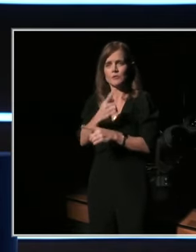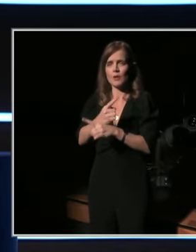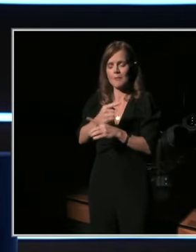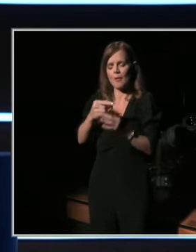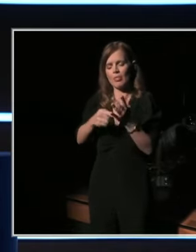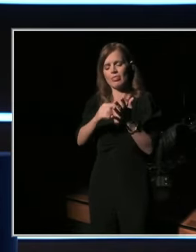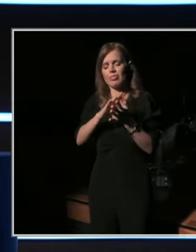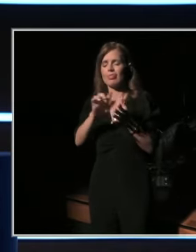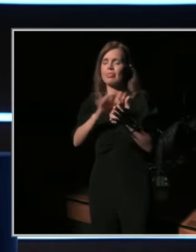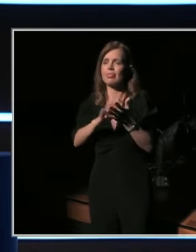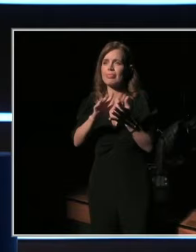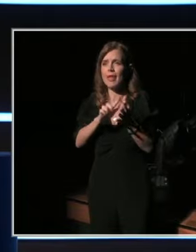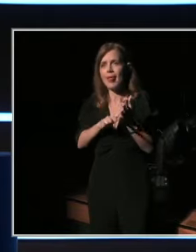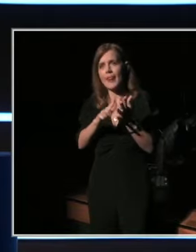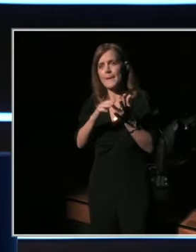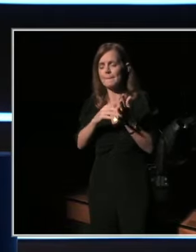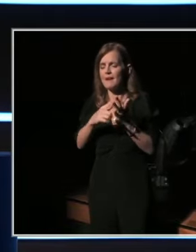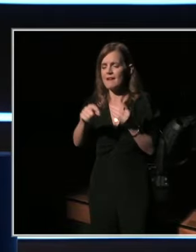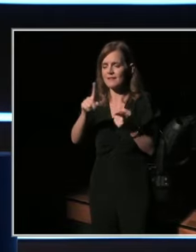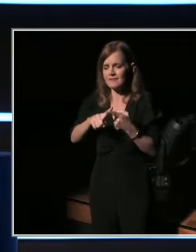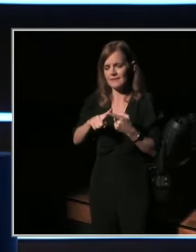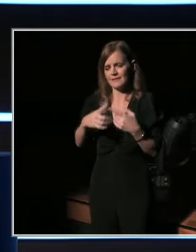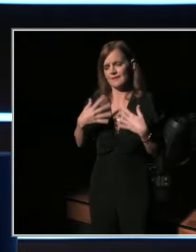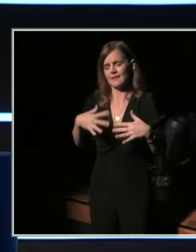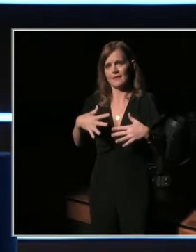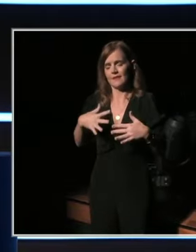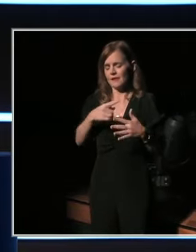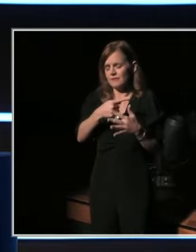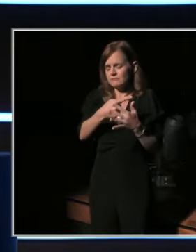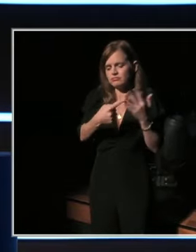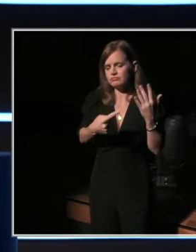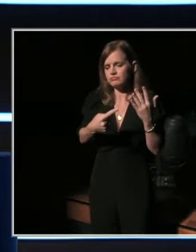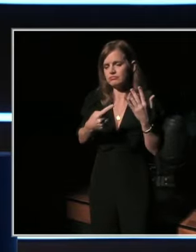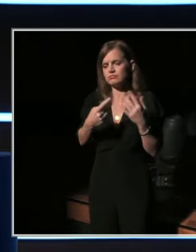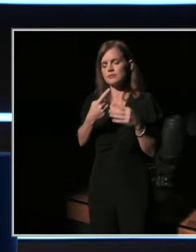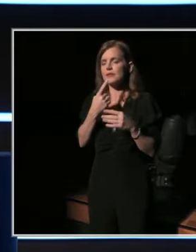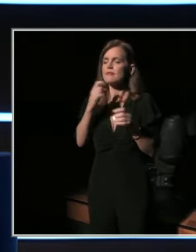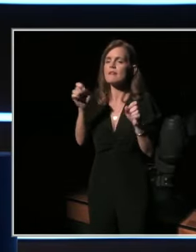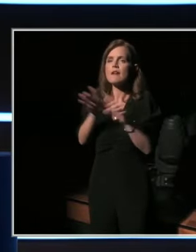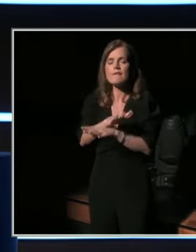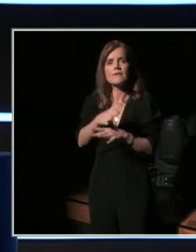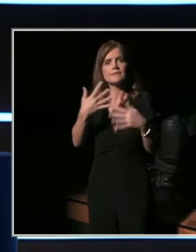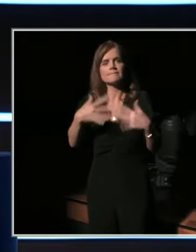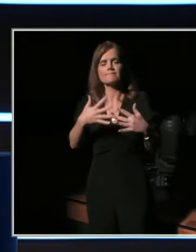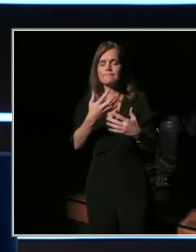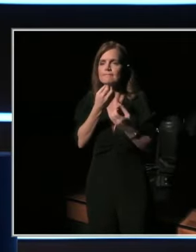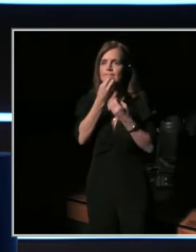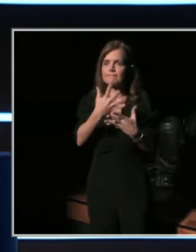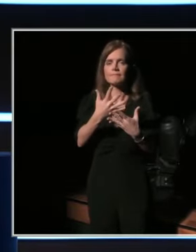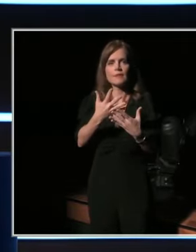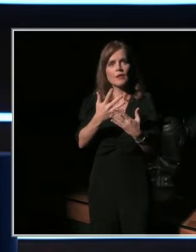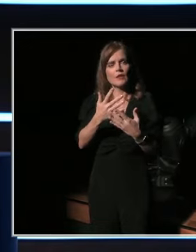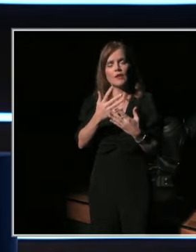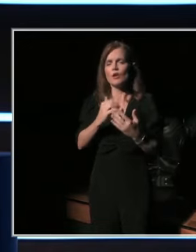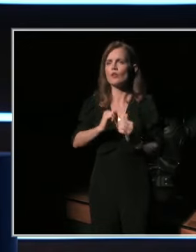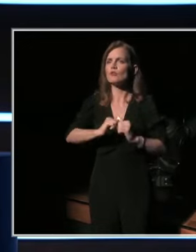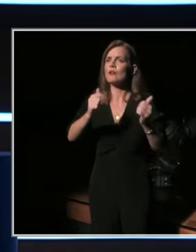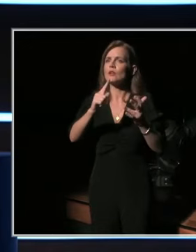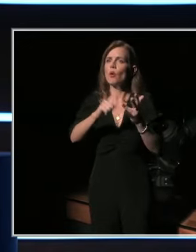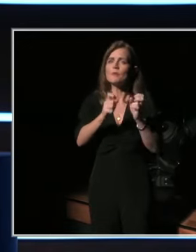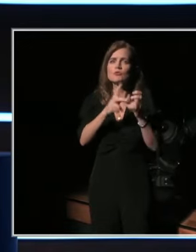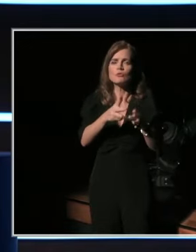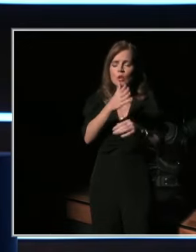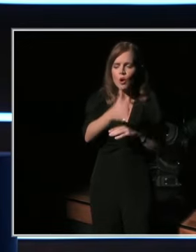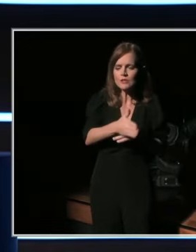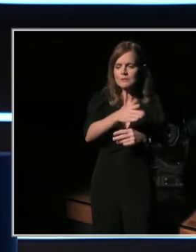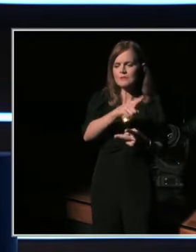forensic documentary insights into our institutions, from Great Ormond Street Hospital and the European Commission in Brussels to the